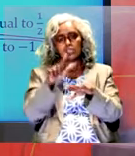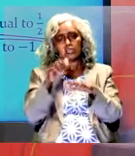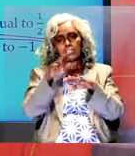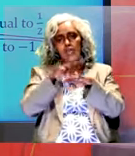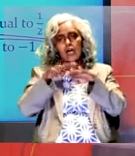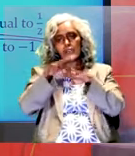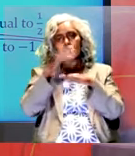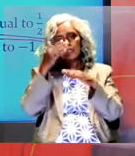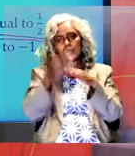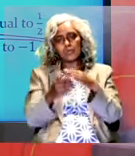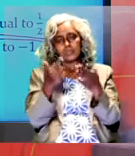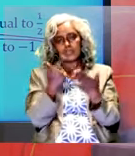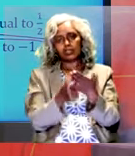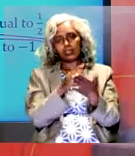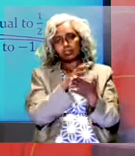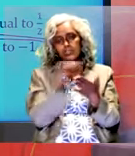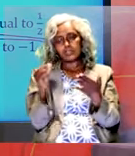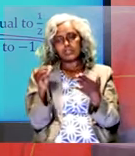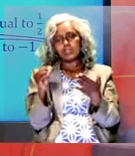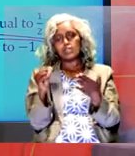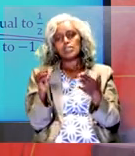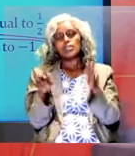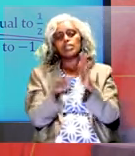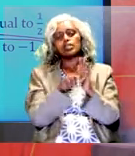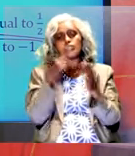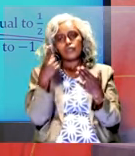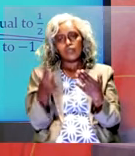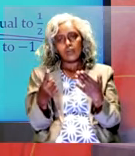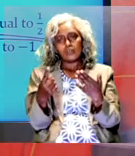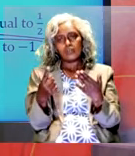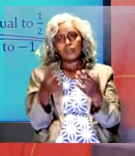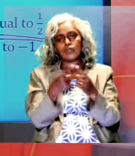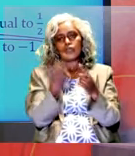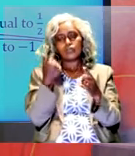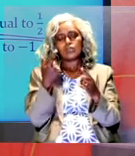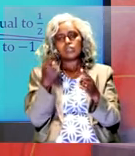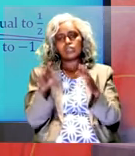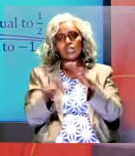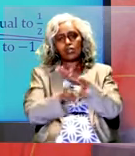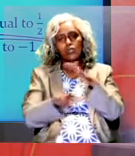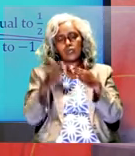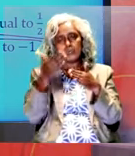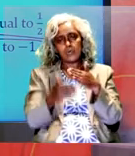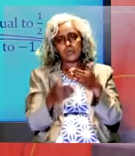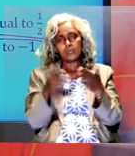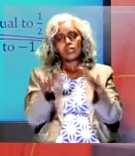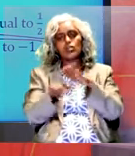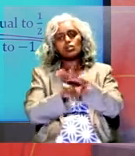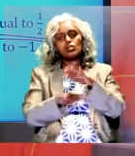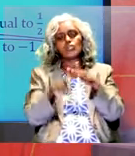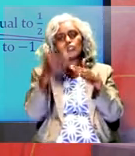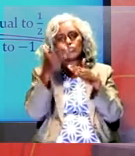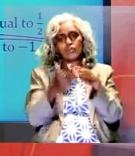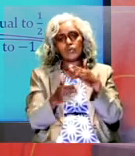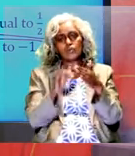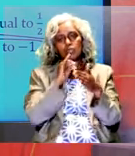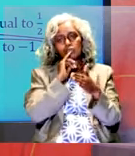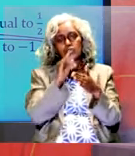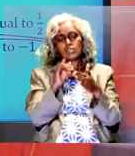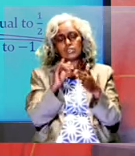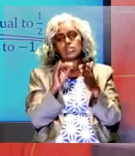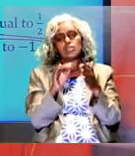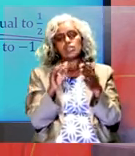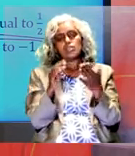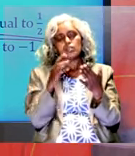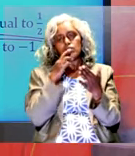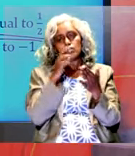bound, and negative 1 from the lower bound. Lower bounds, it's negative. The lower bounds